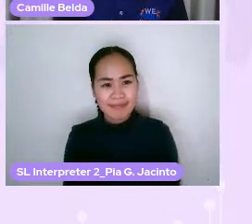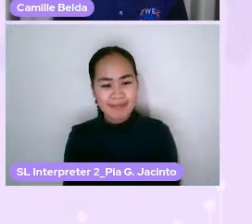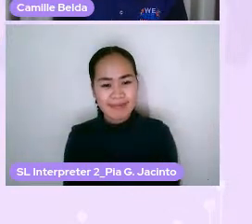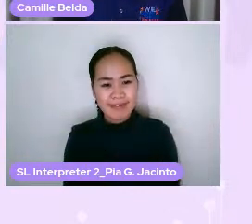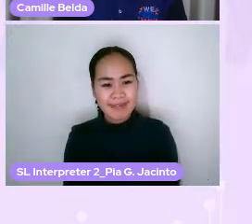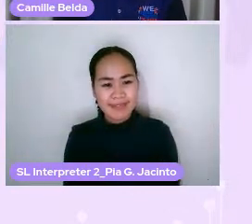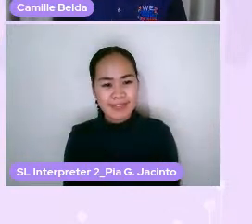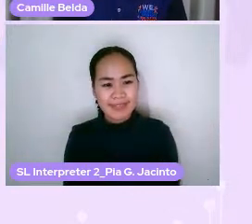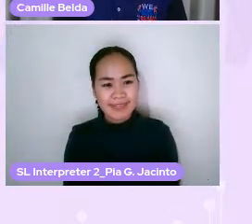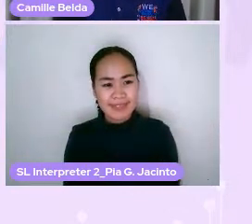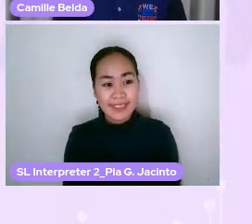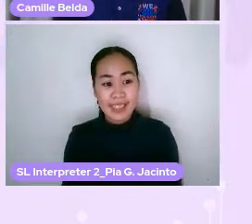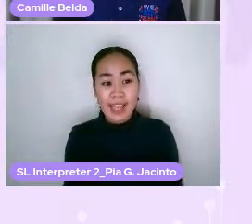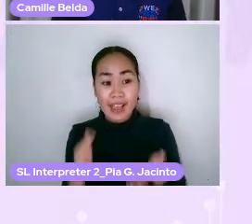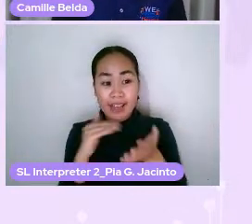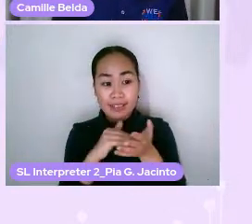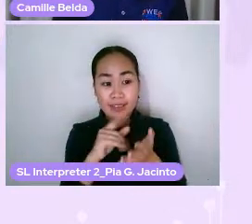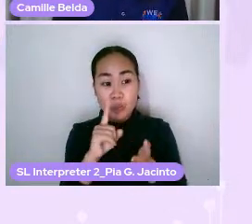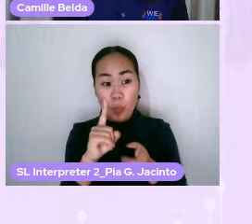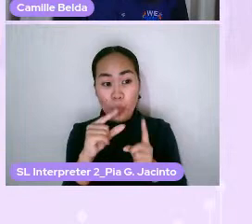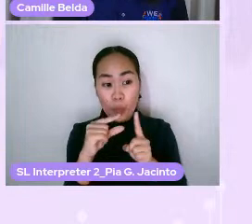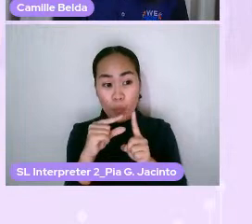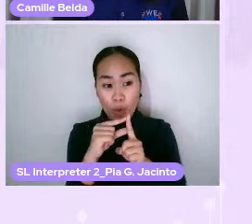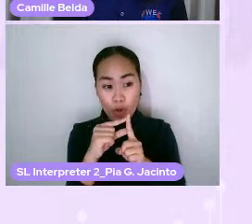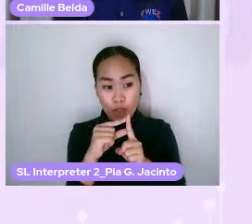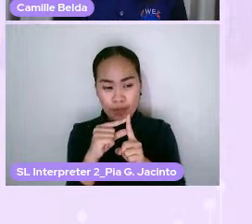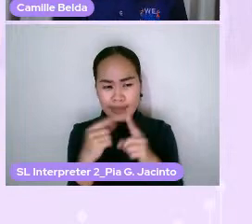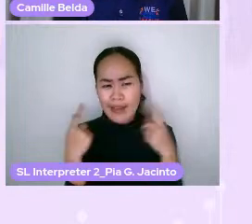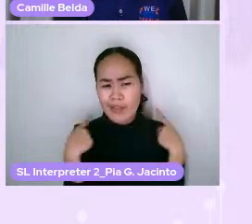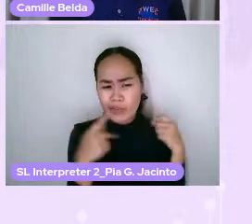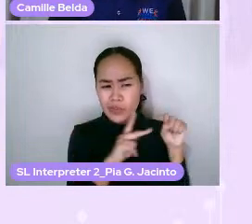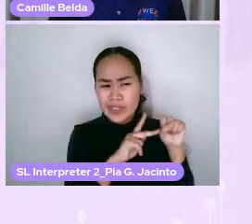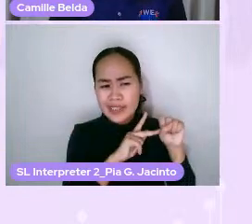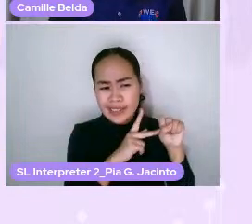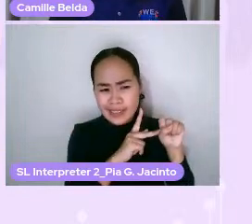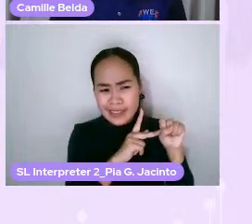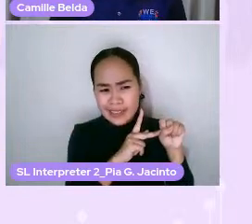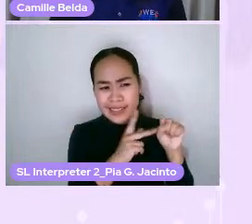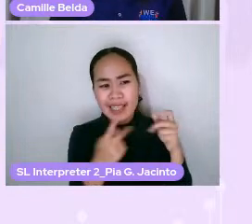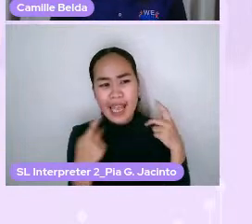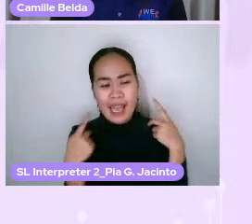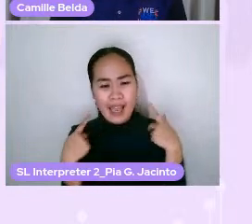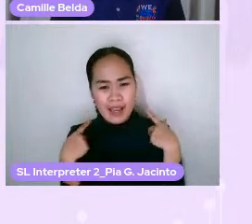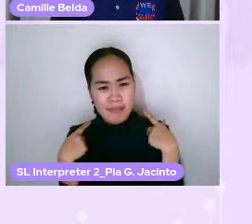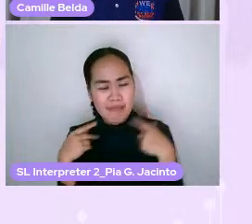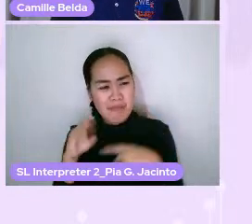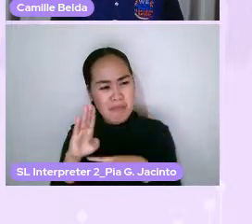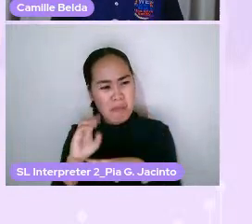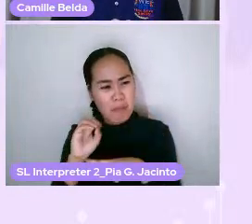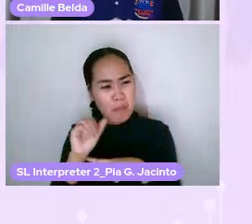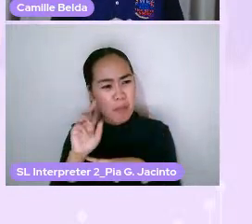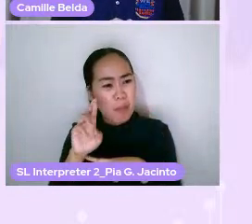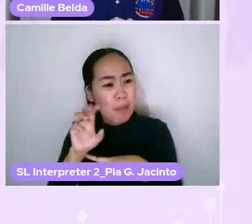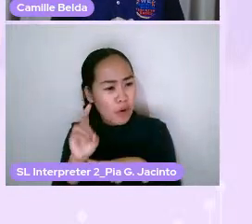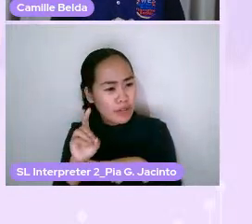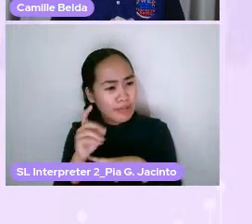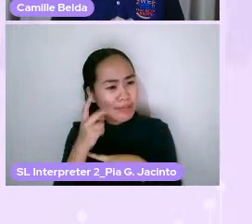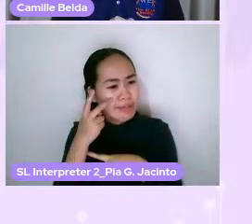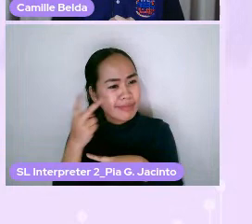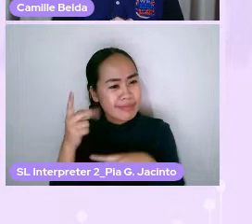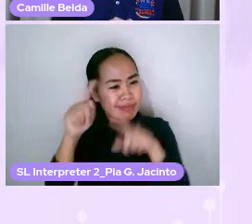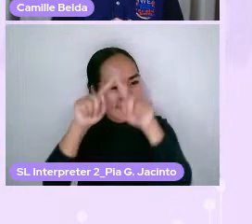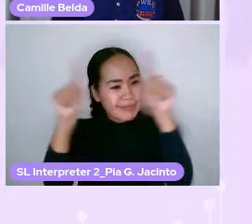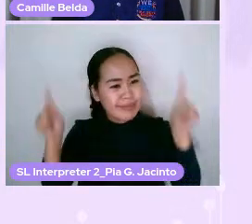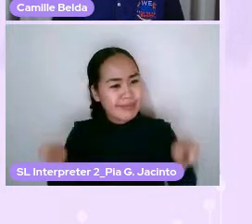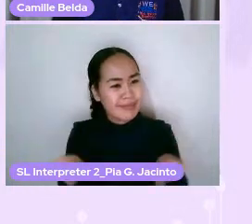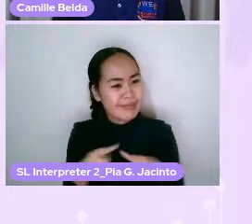One word po ulit. May nakikita po ako ditong susi at parang bulletin board kung di ako nagkakamali.